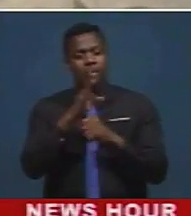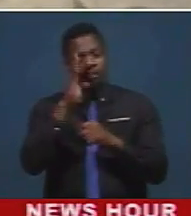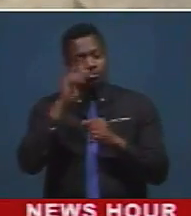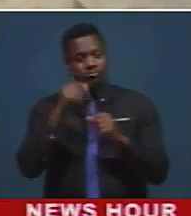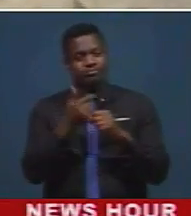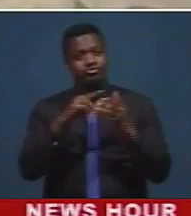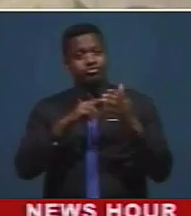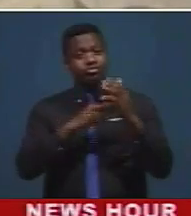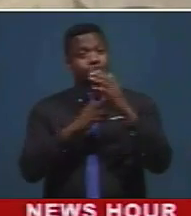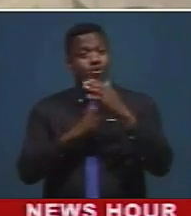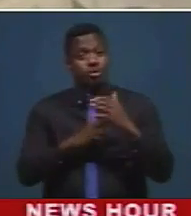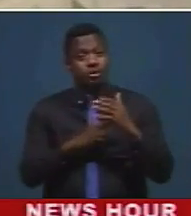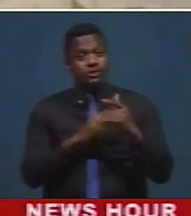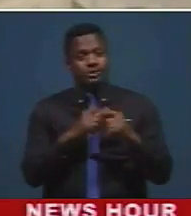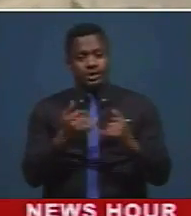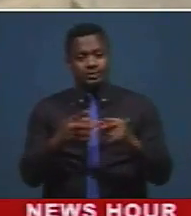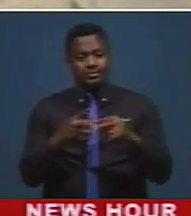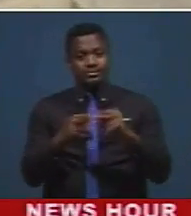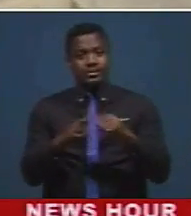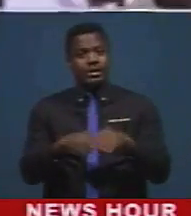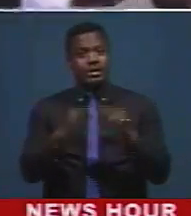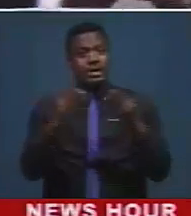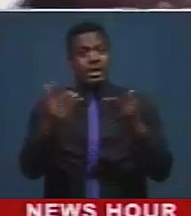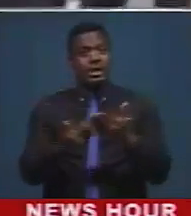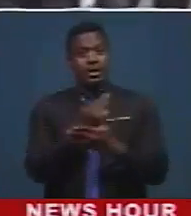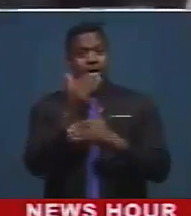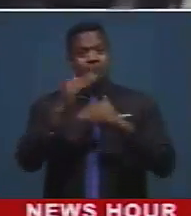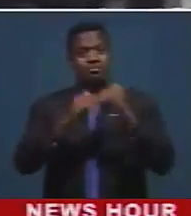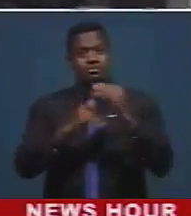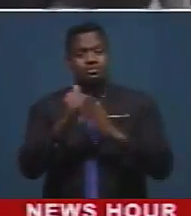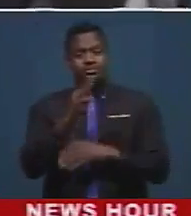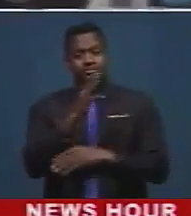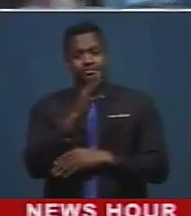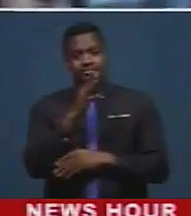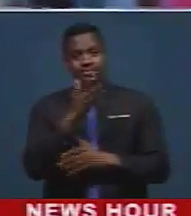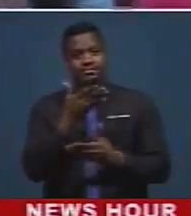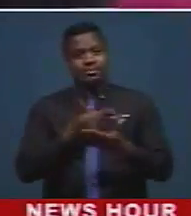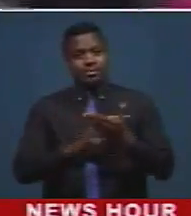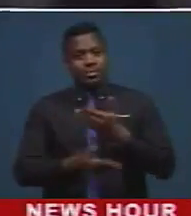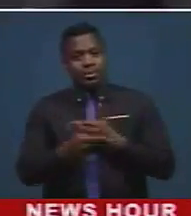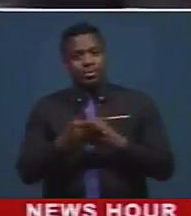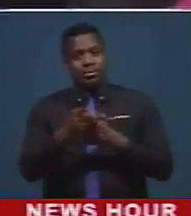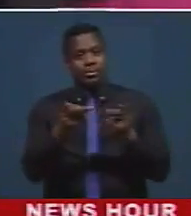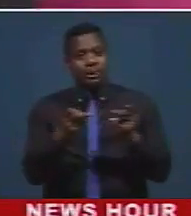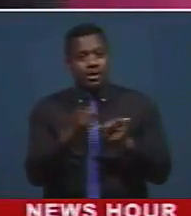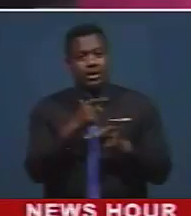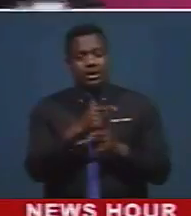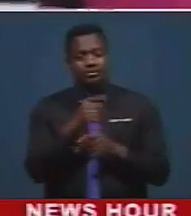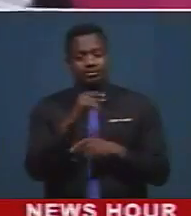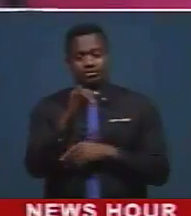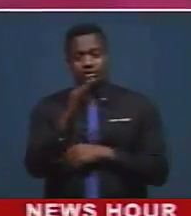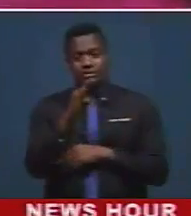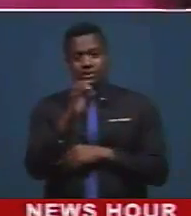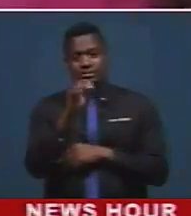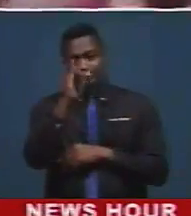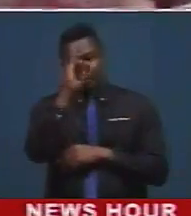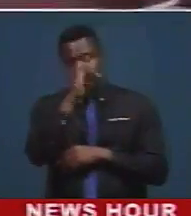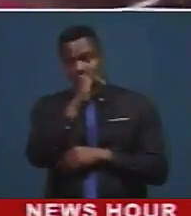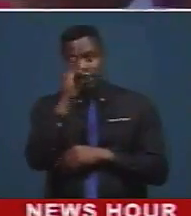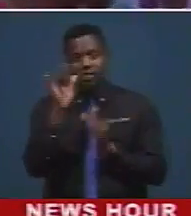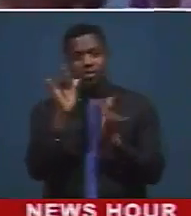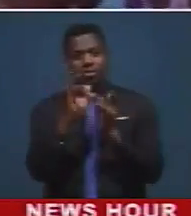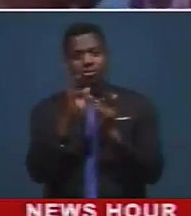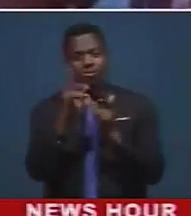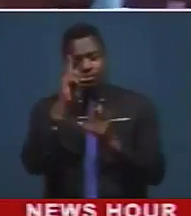And so, the sod cutting to construct a new maternity and gynecology center. Hedebi JV from Italy is the contractor